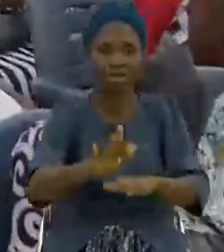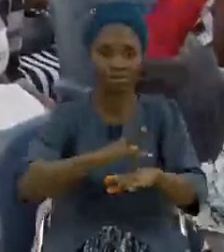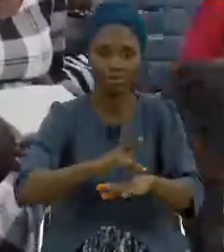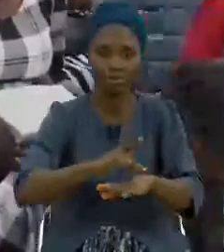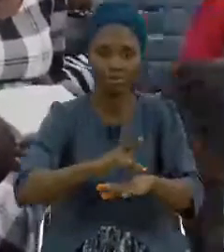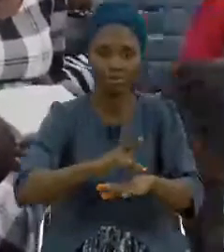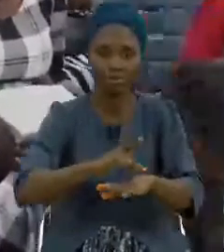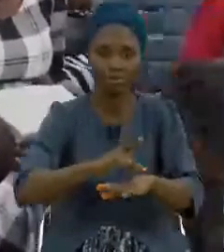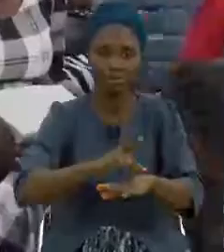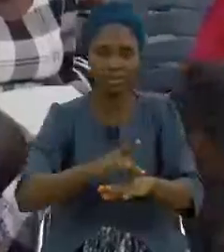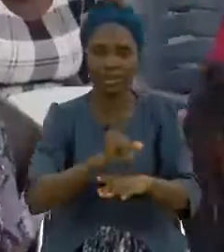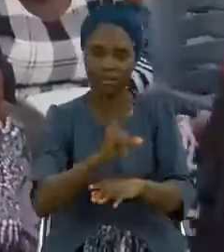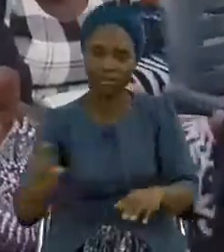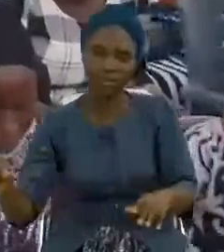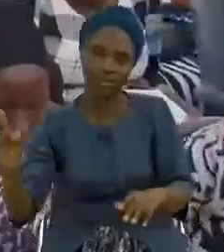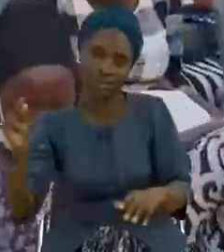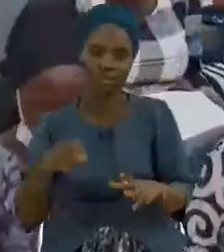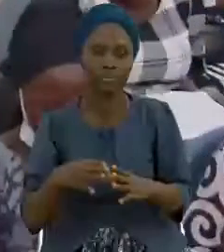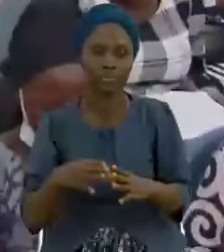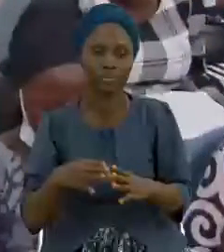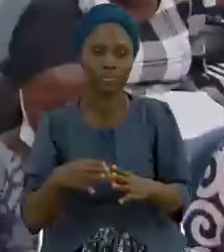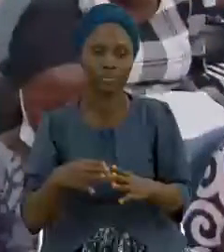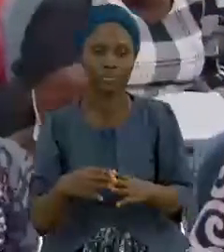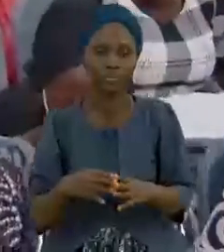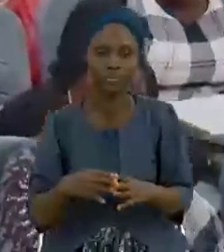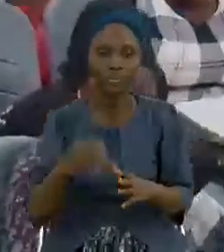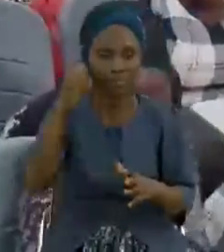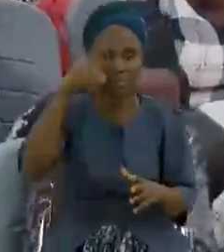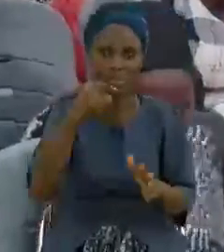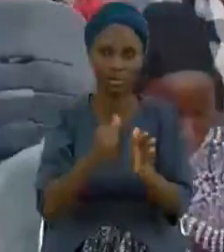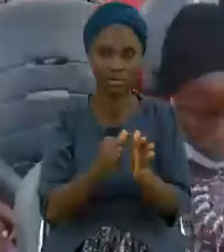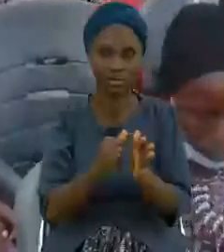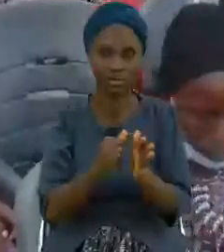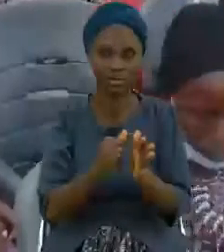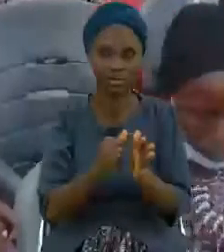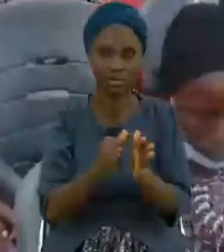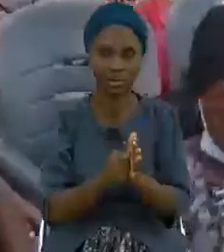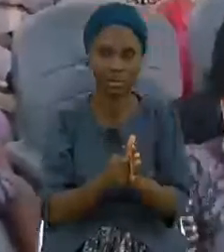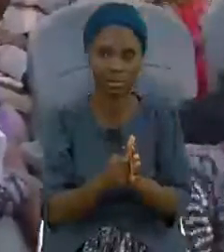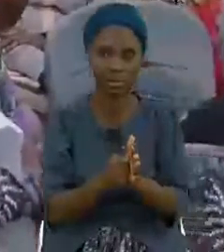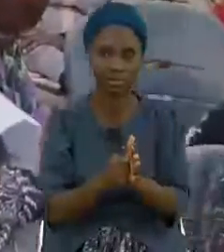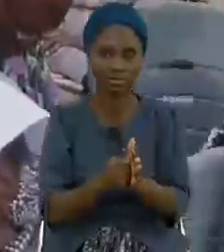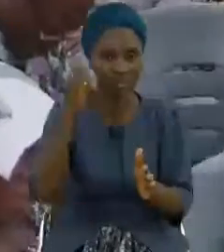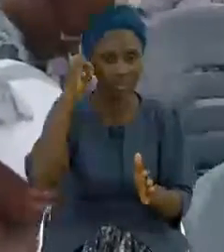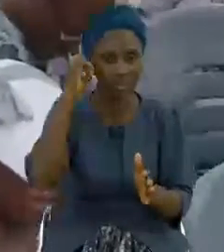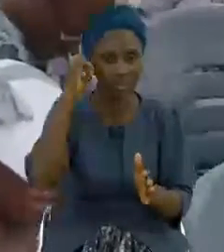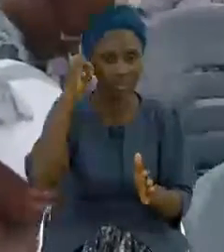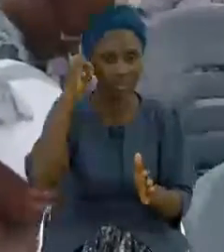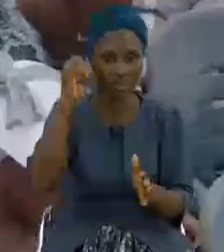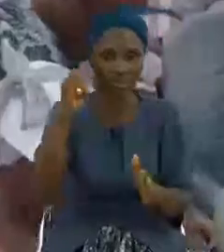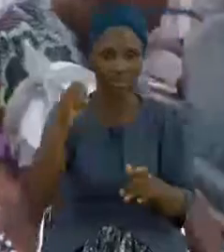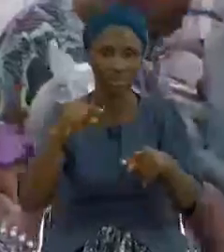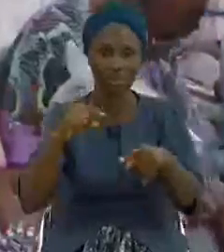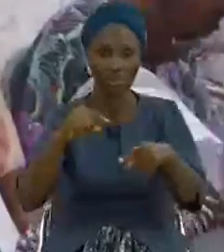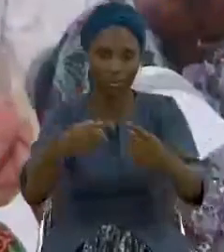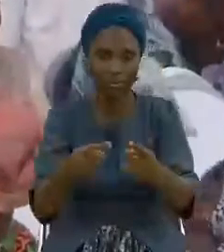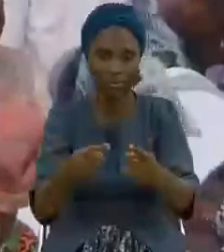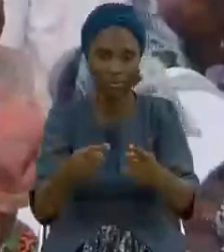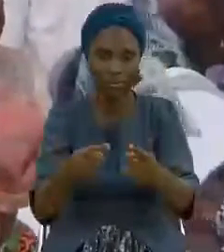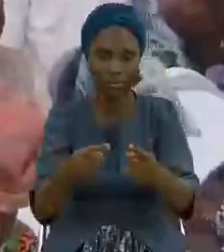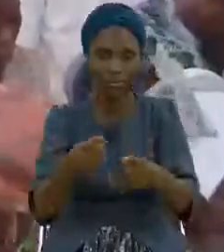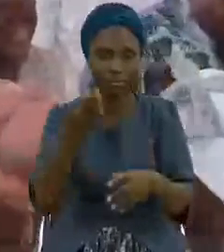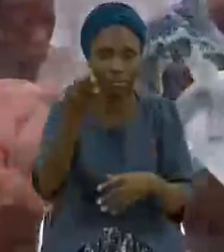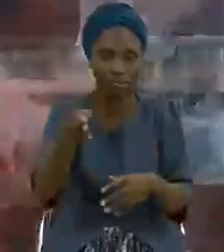says, and they went forth and preached everywhere,